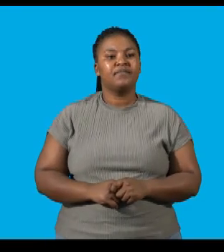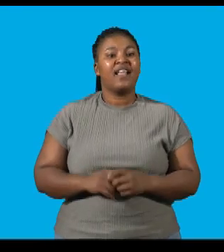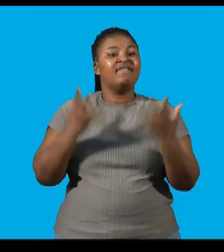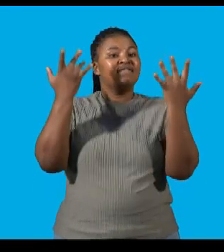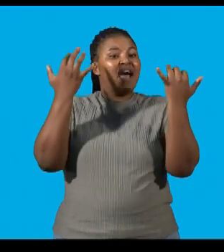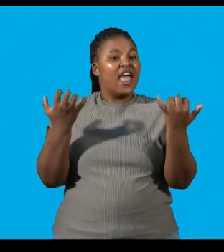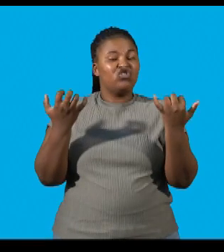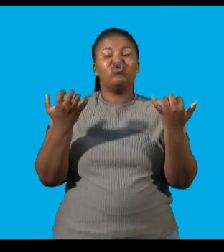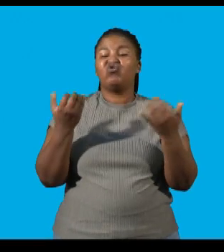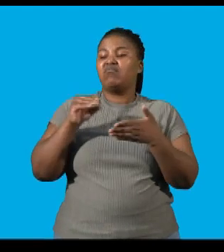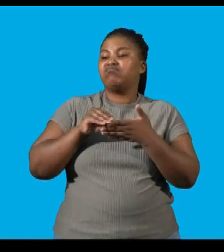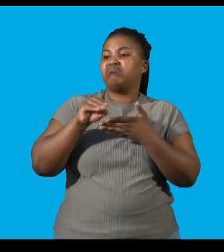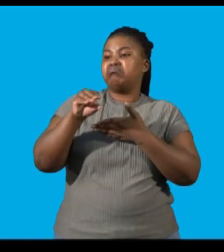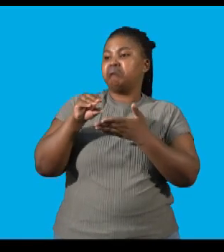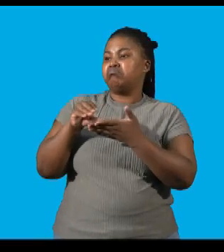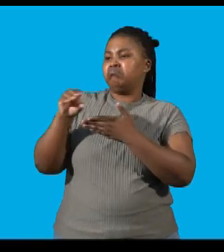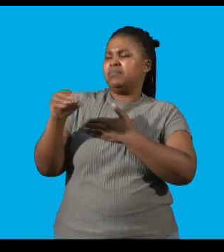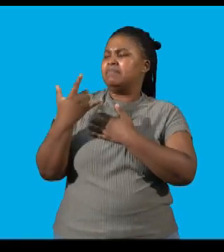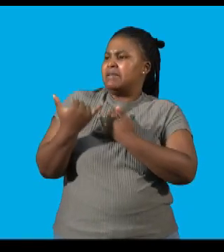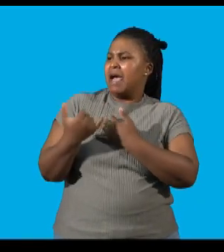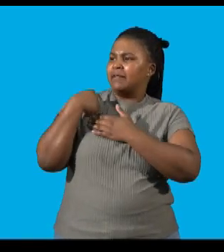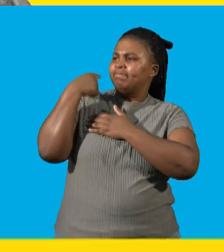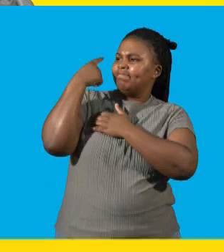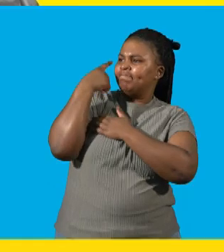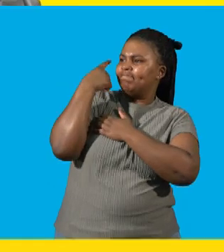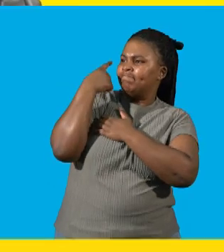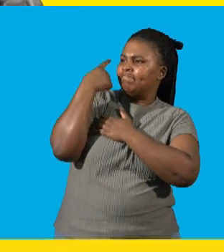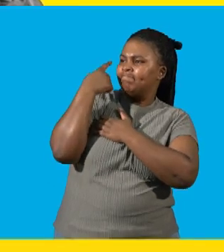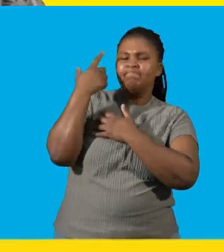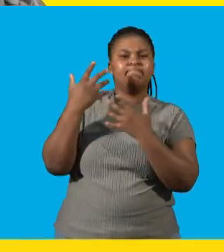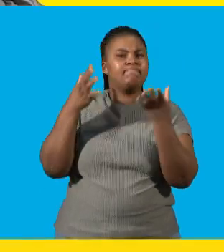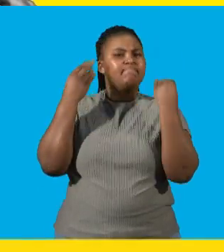Then the financial incentives, in other words, what would attract now